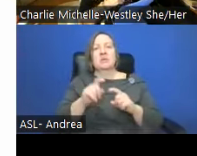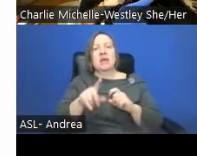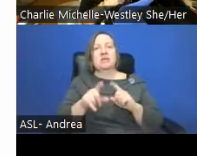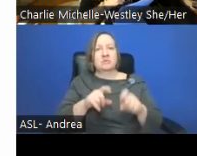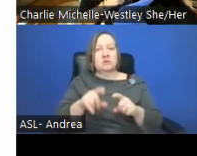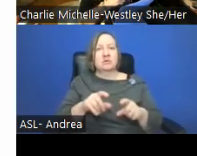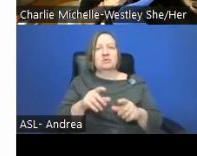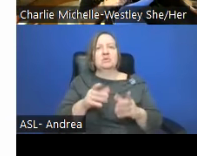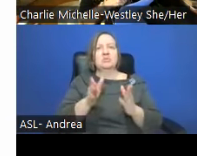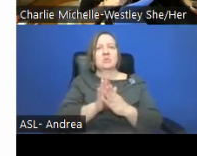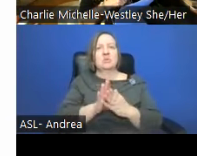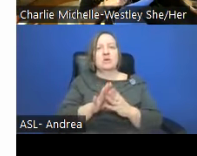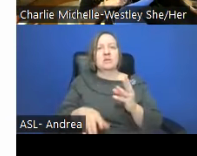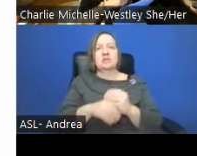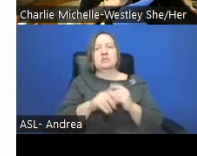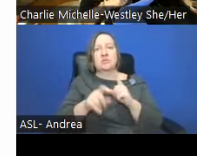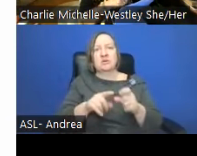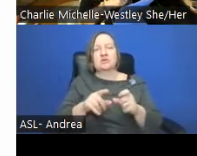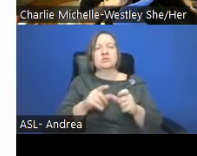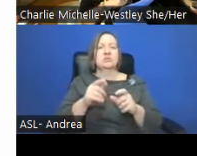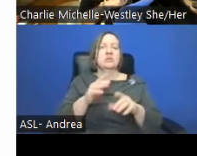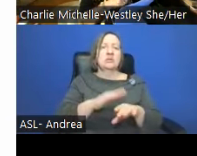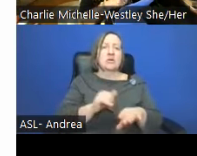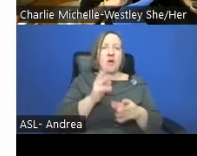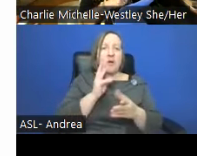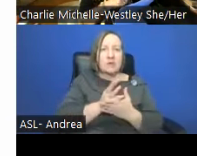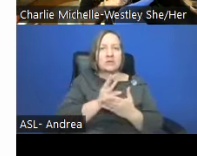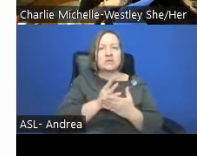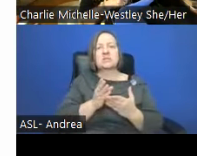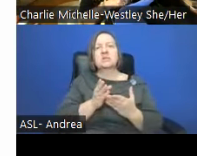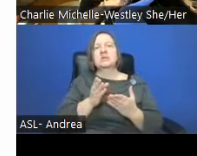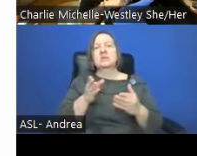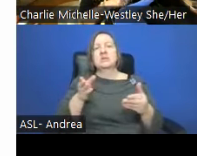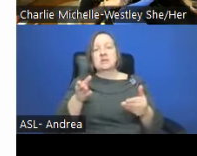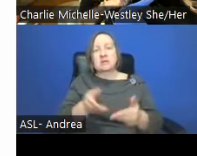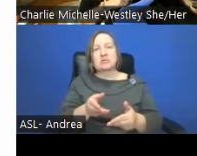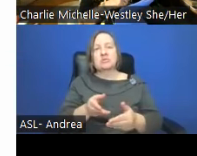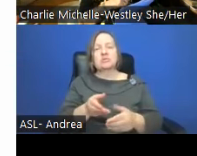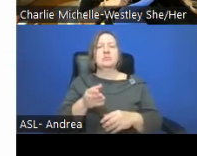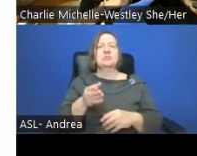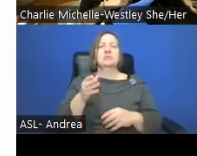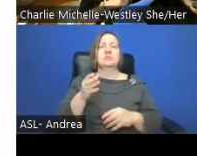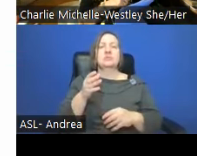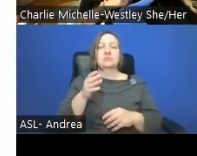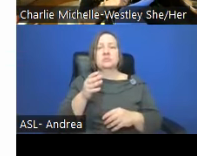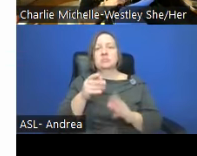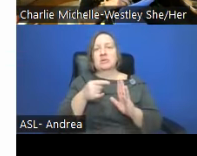be there. So once recognized by the presiding individual, the complainant and officers have the ability to ask questions, request additional questions,